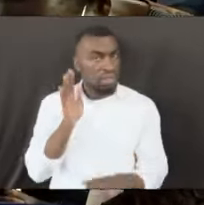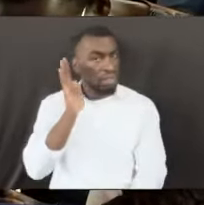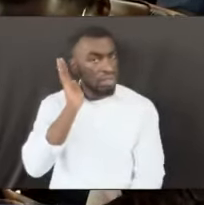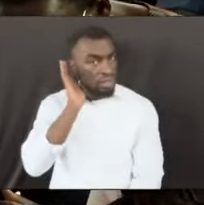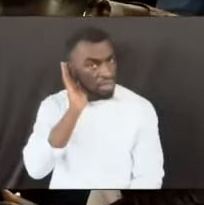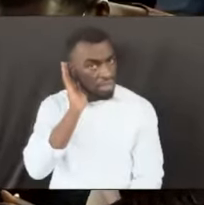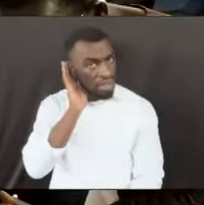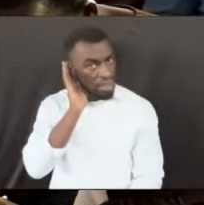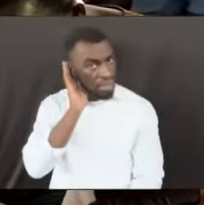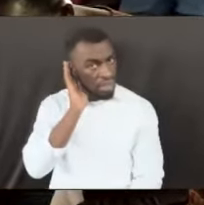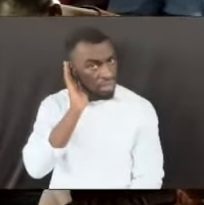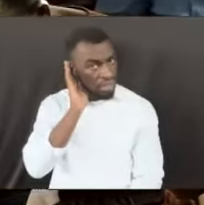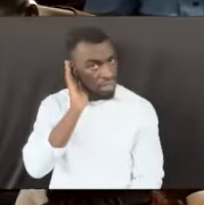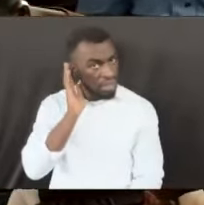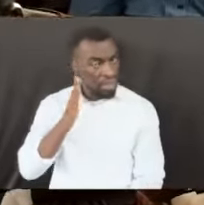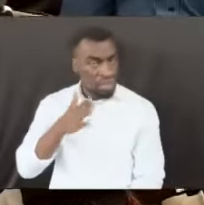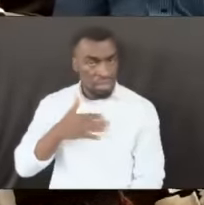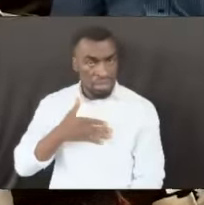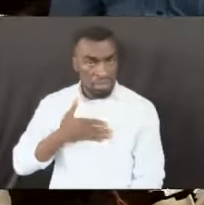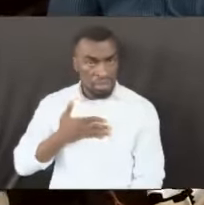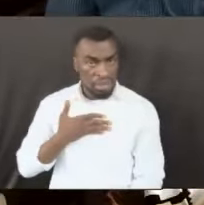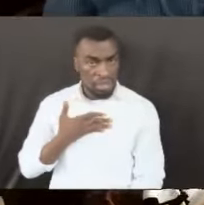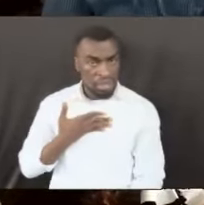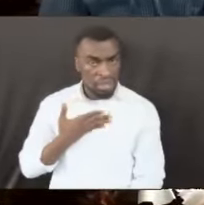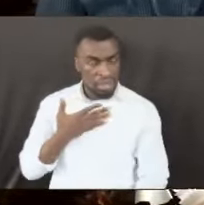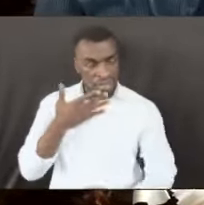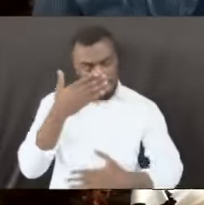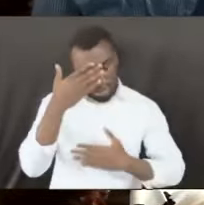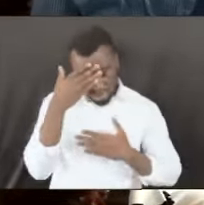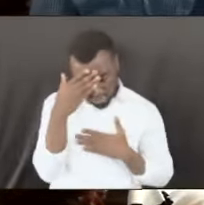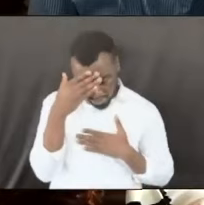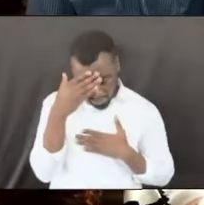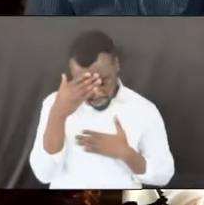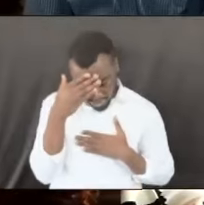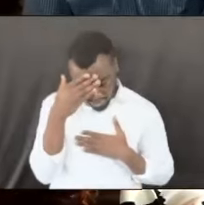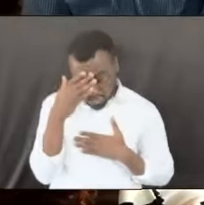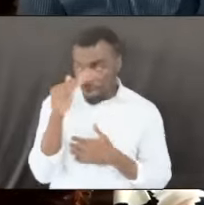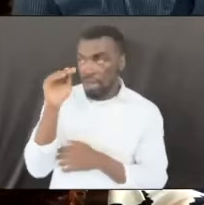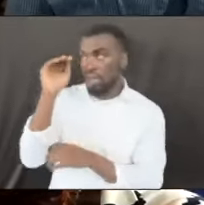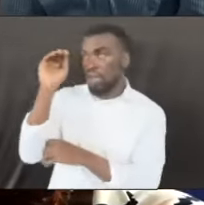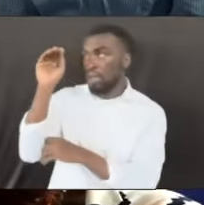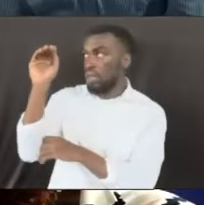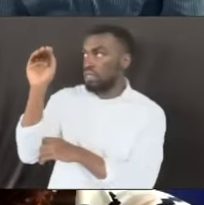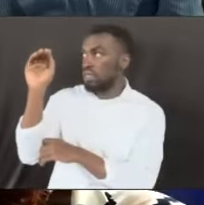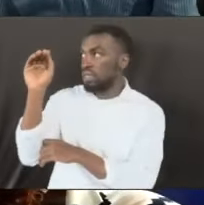Savior, hear my humble